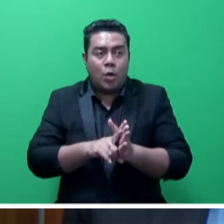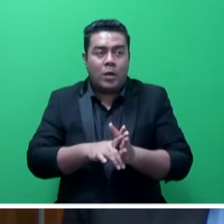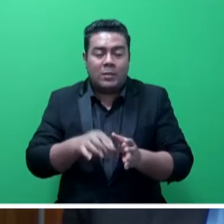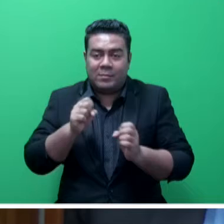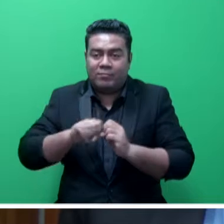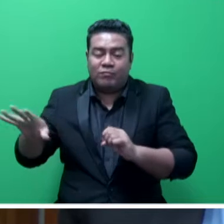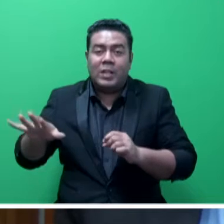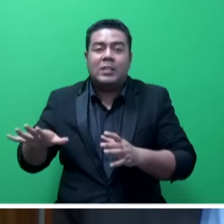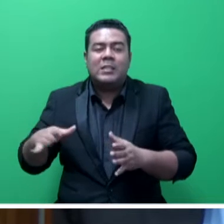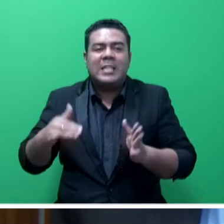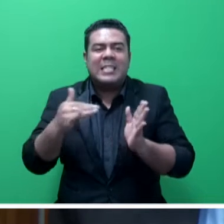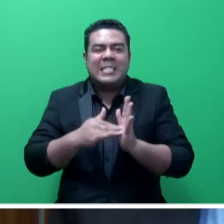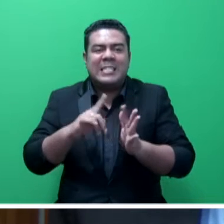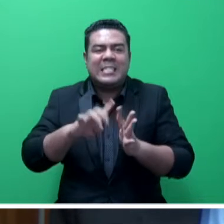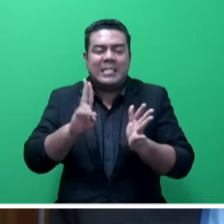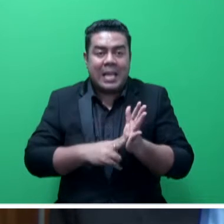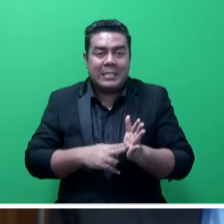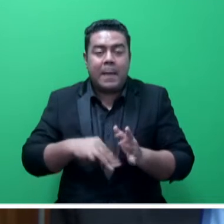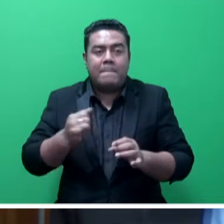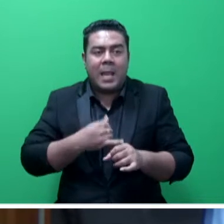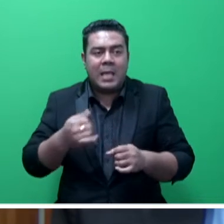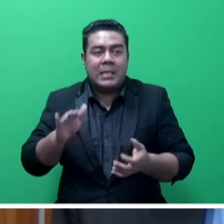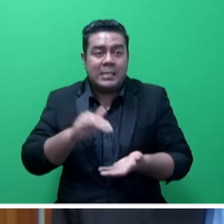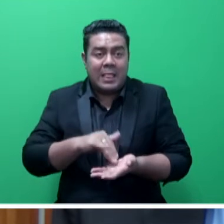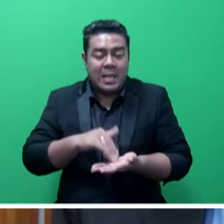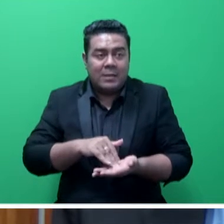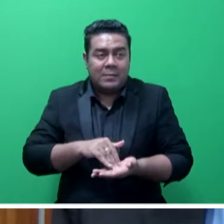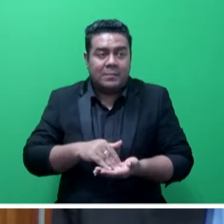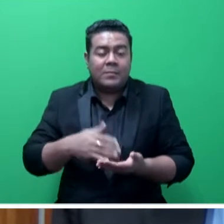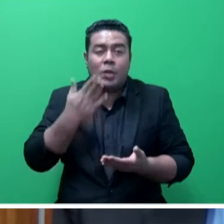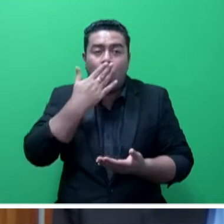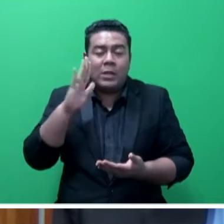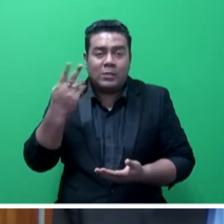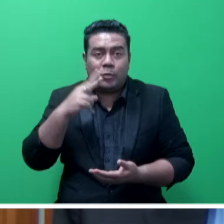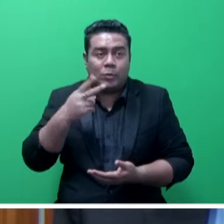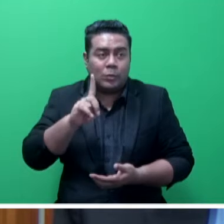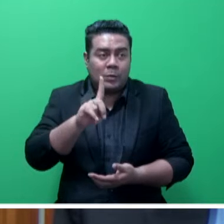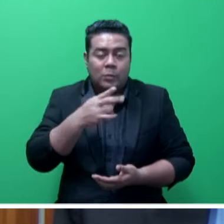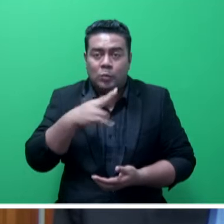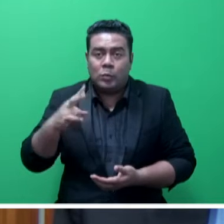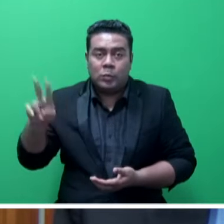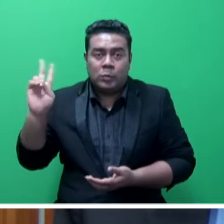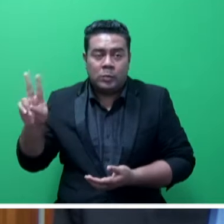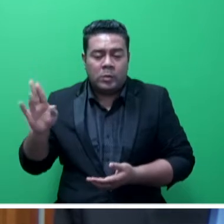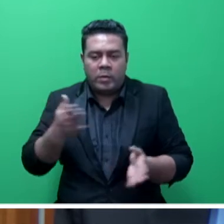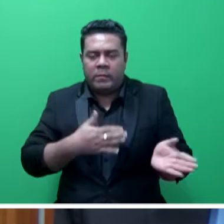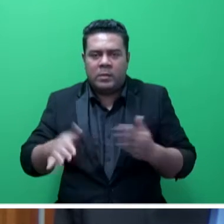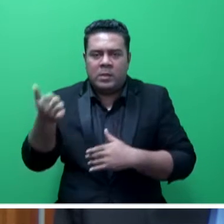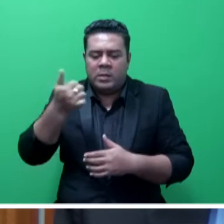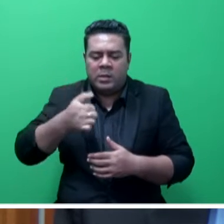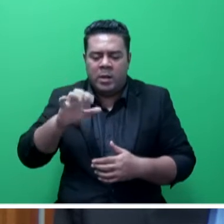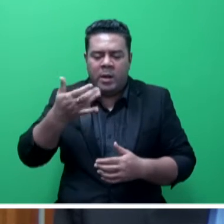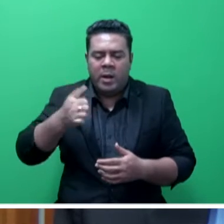to Zen's Medical Center, and from August 2021 to February 2022, we had referred 686